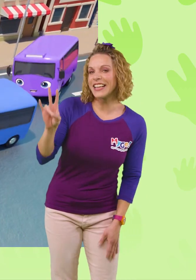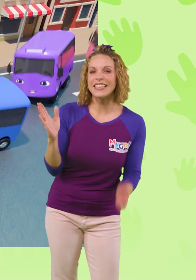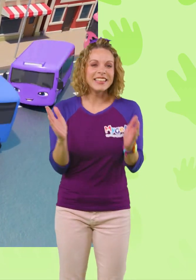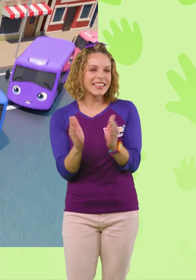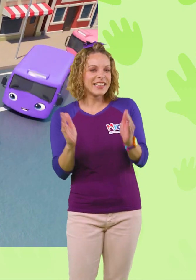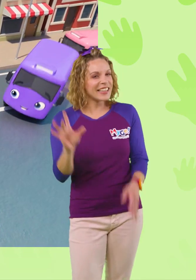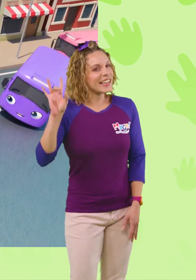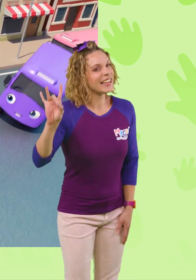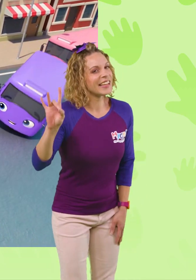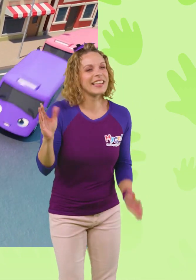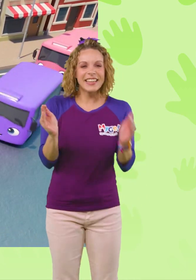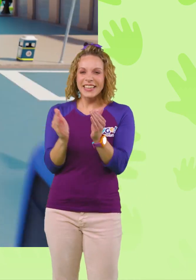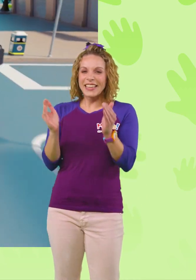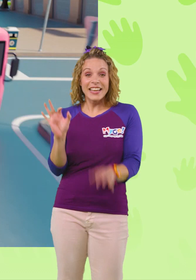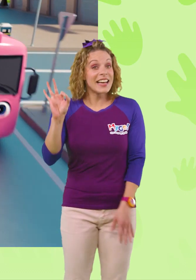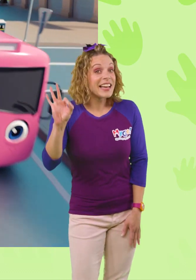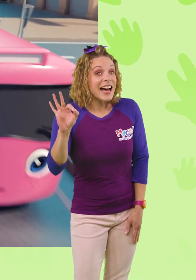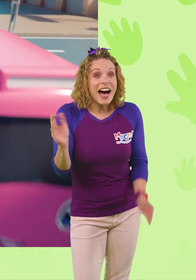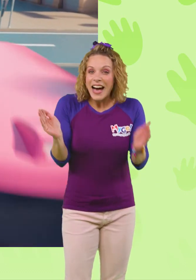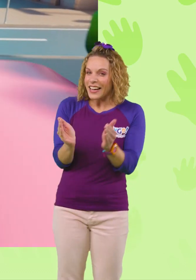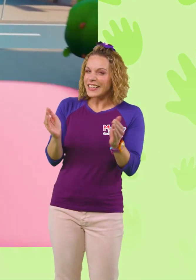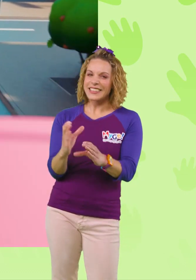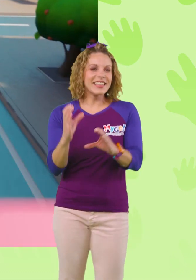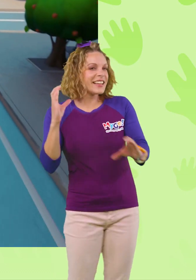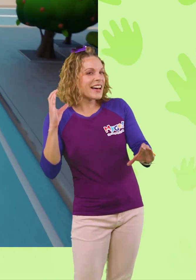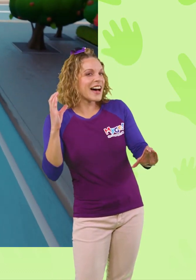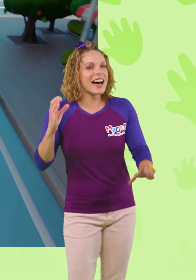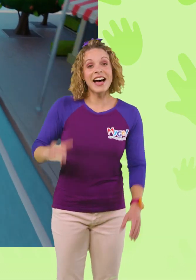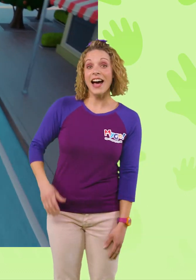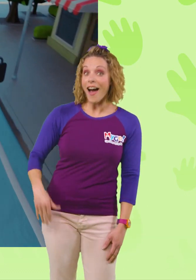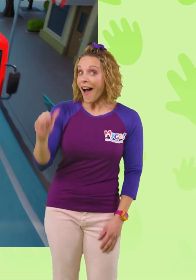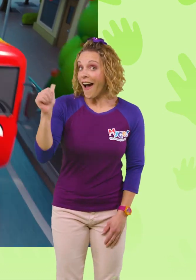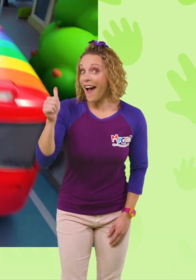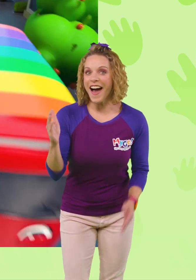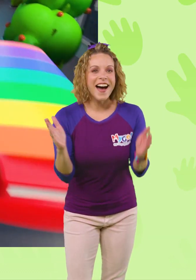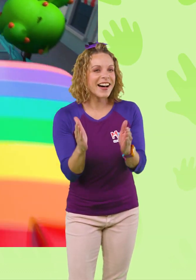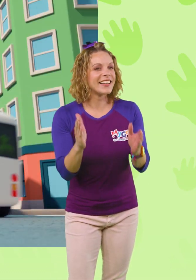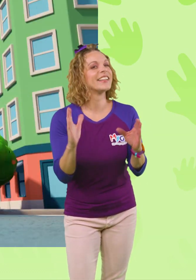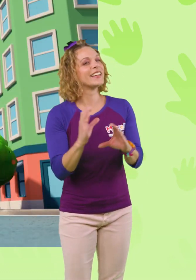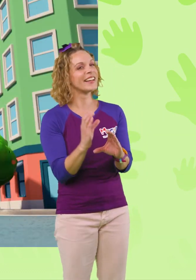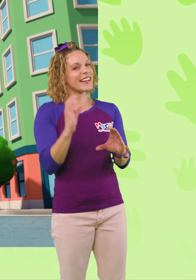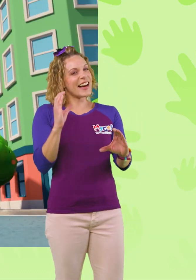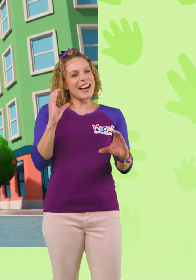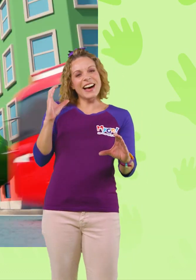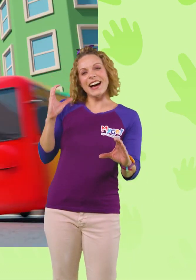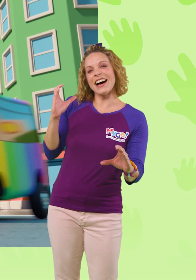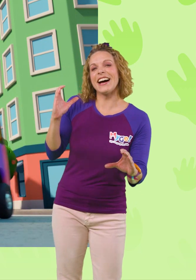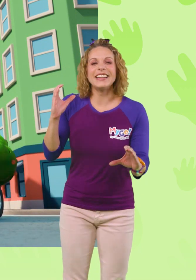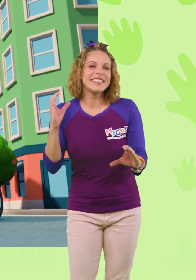buses. Seven little, eight little, nine little buses. Ten little